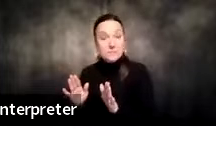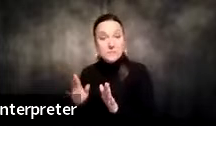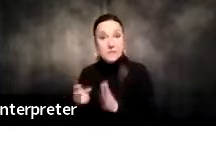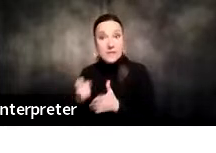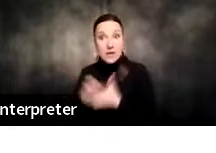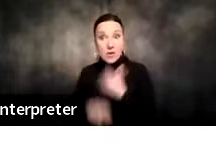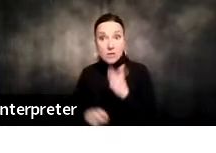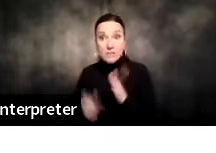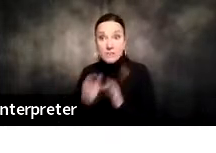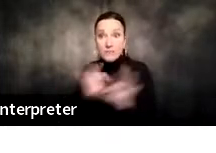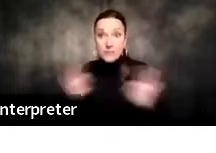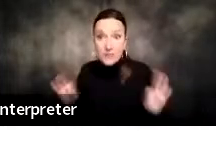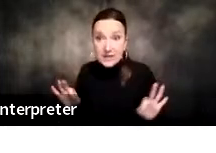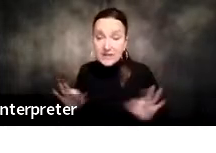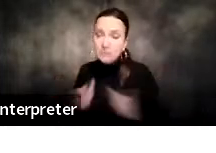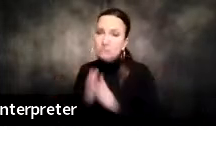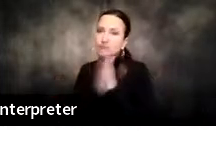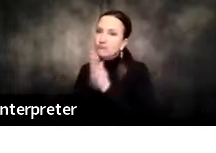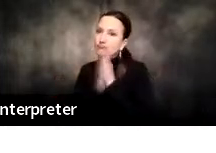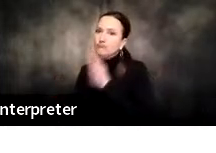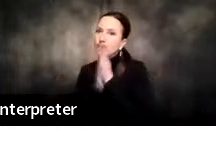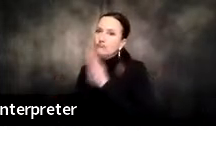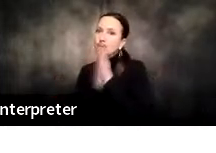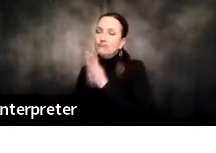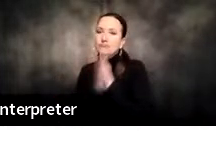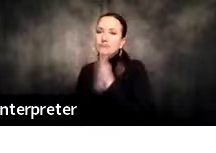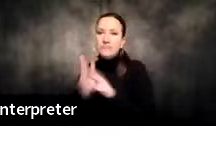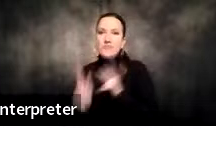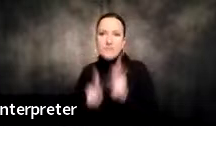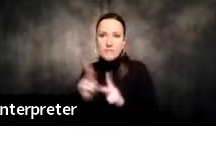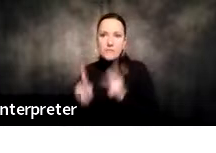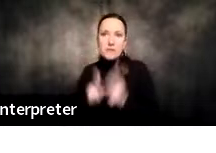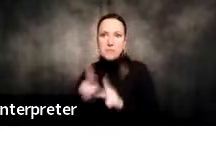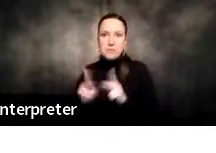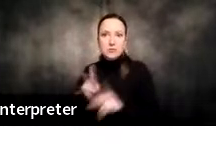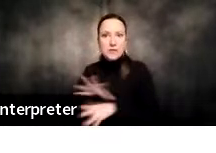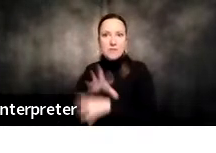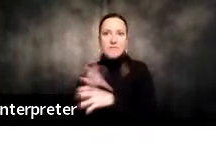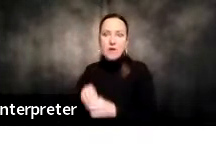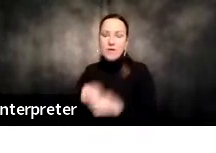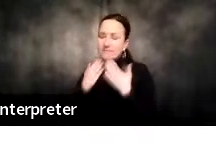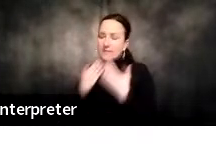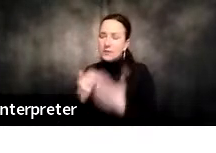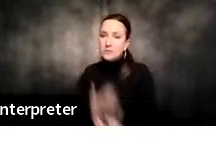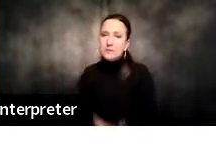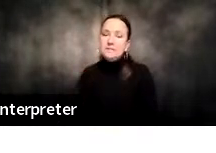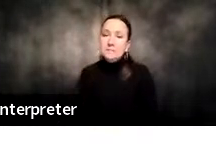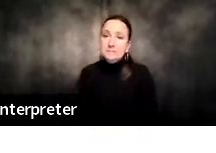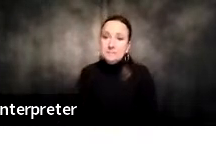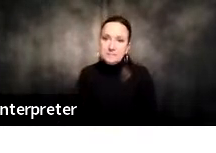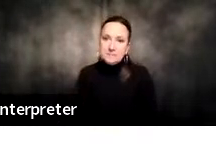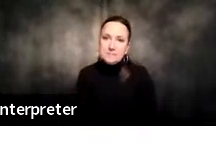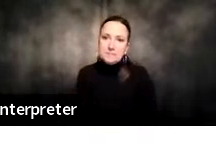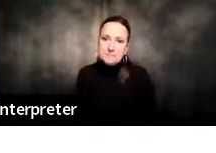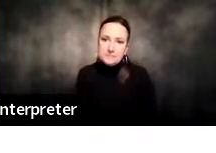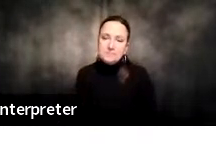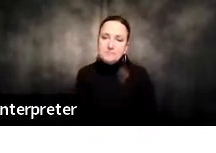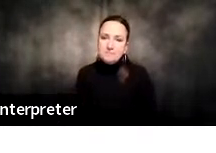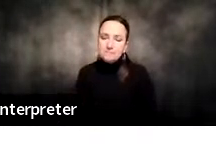an incentive for owners to take advantage of this much needed service. So thank you. Excellent. Thank you, Commissioner